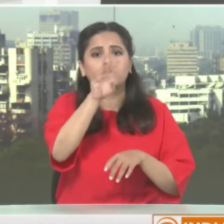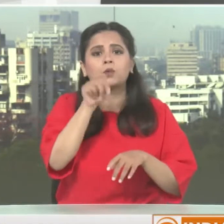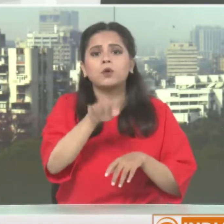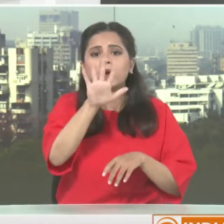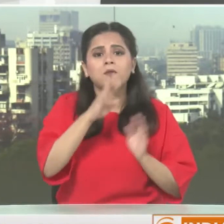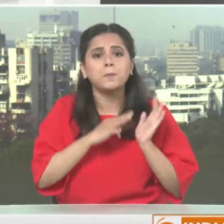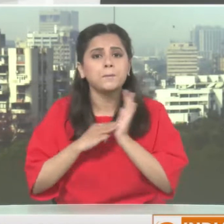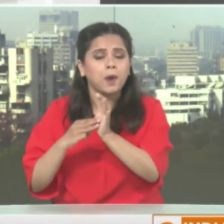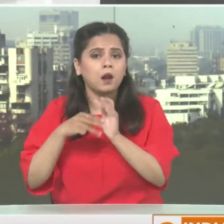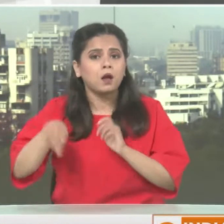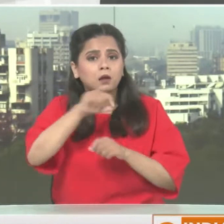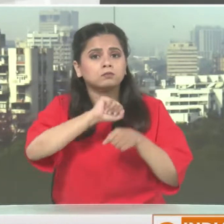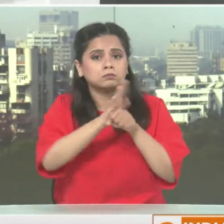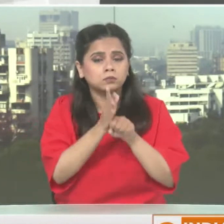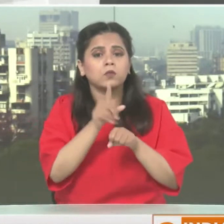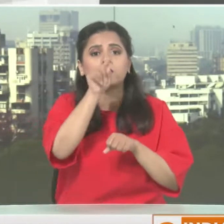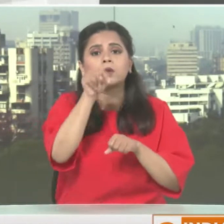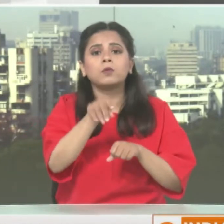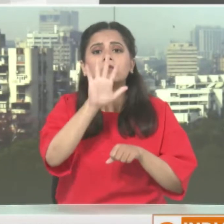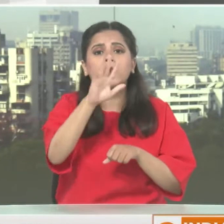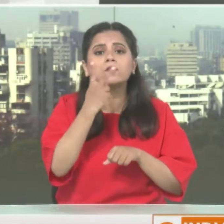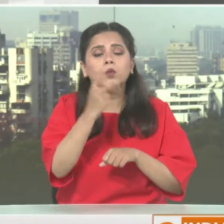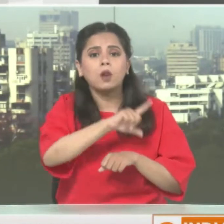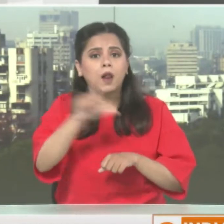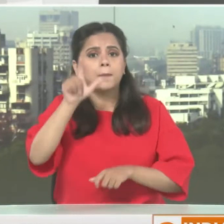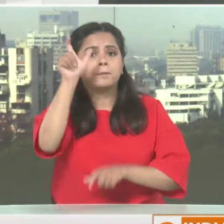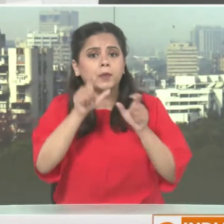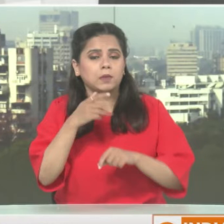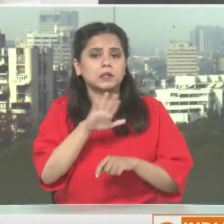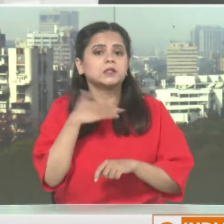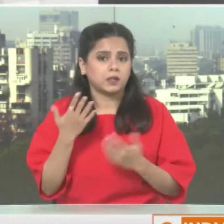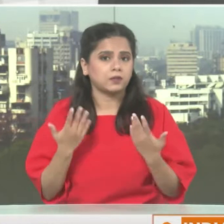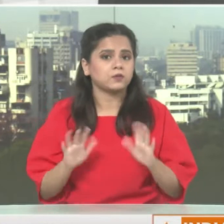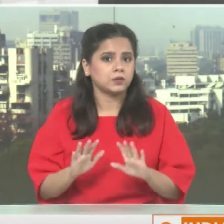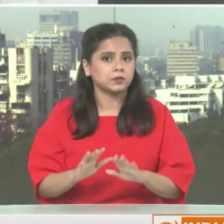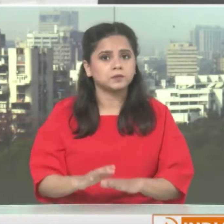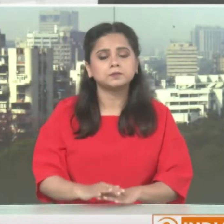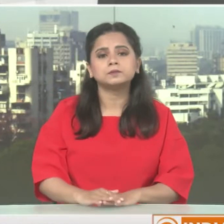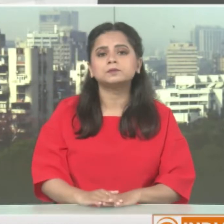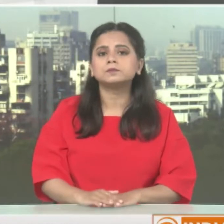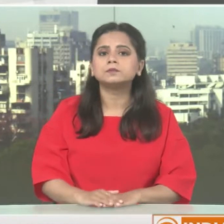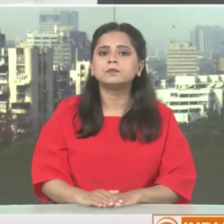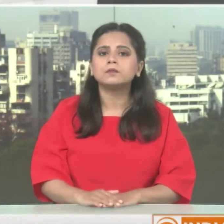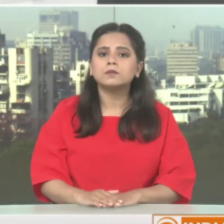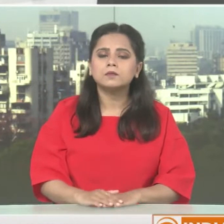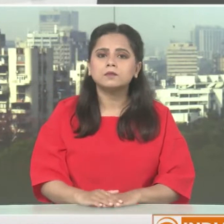million cases and over 1.52 lakh deaths.